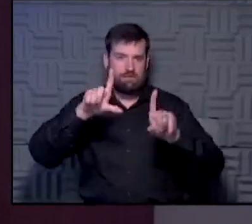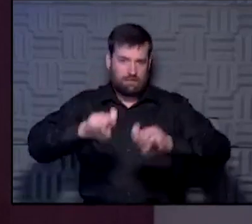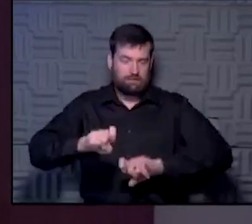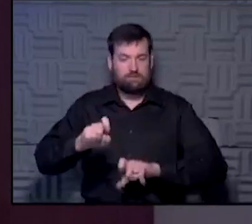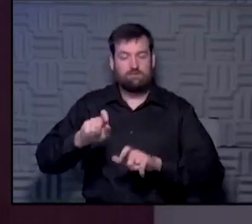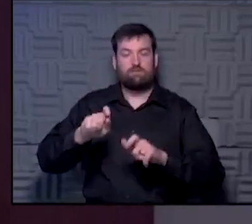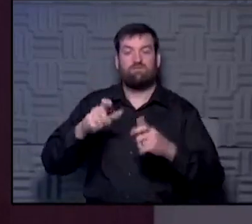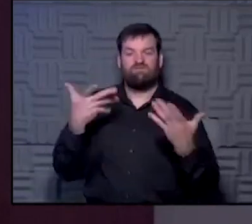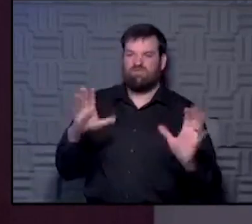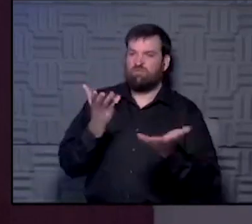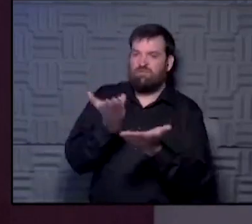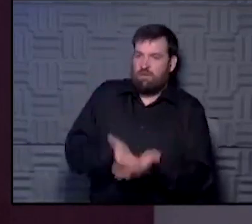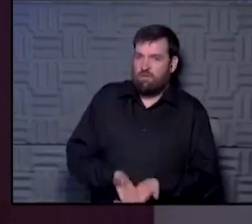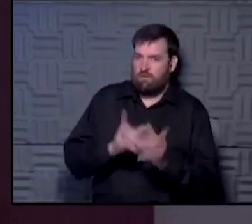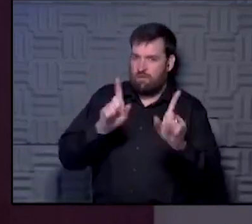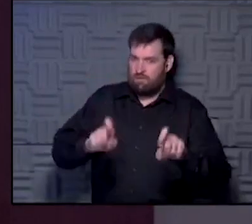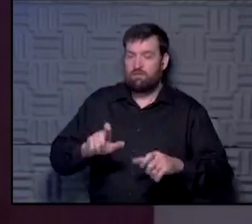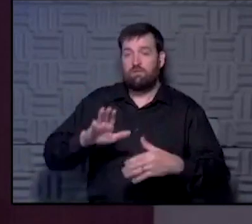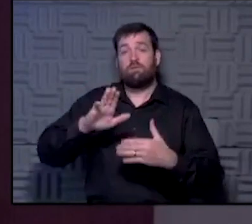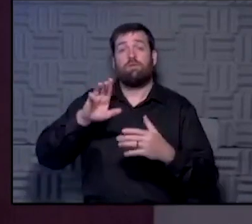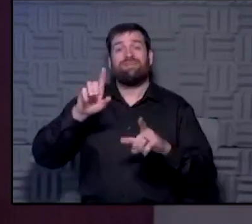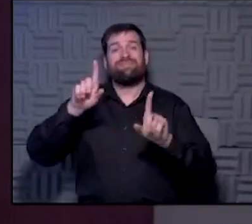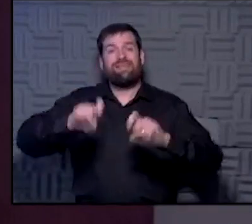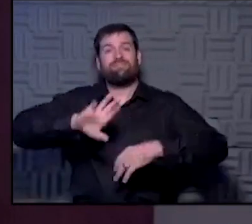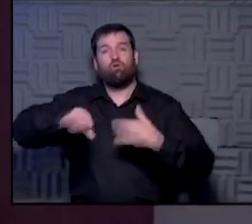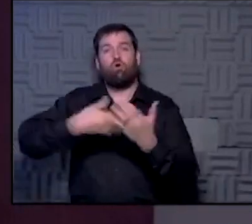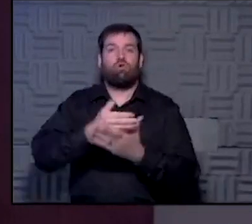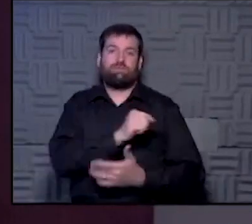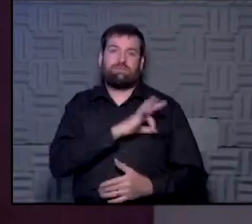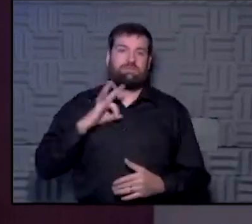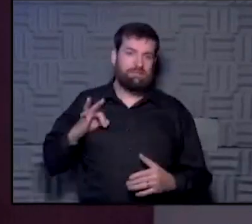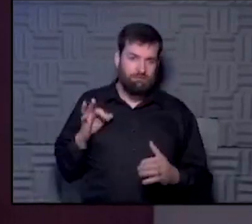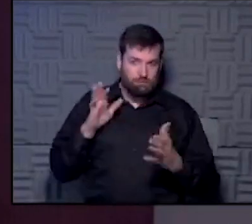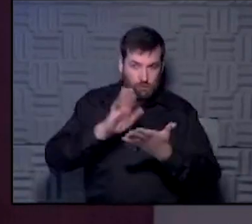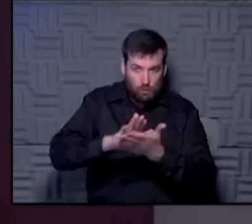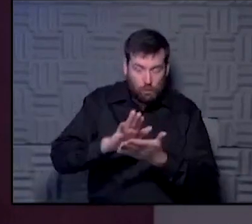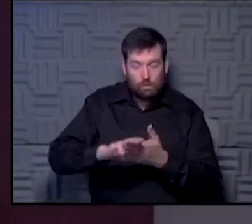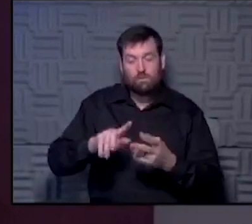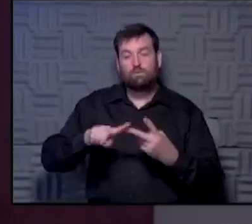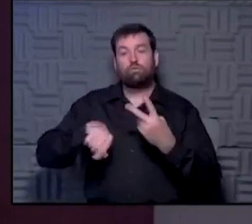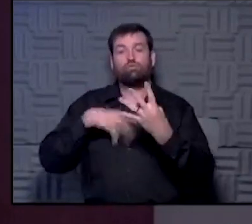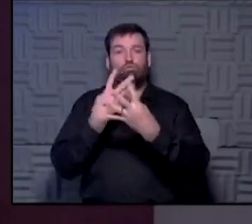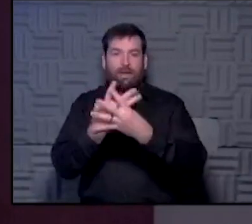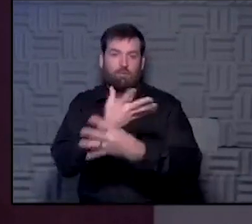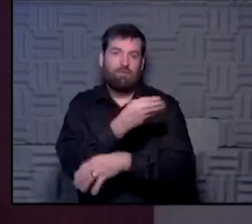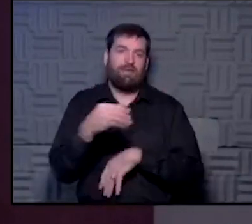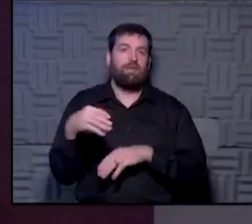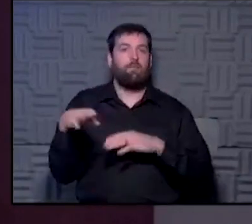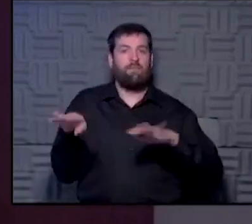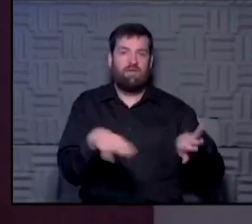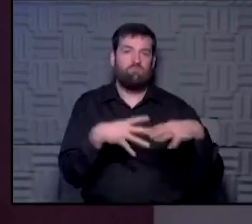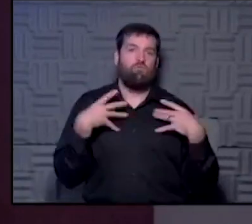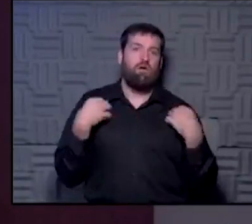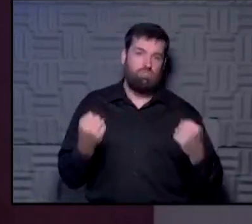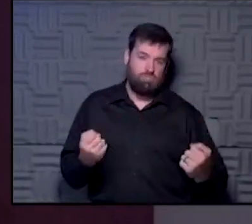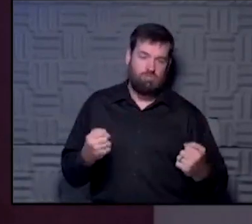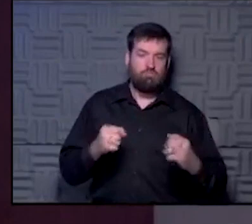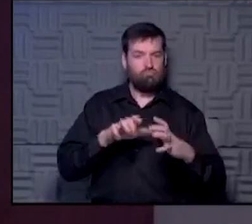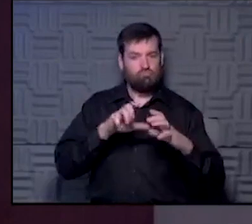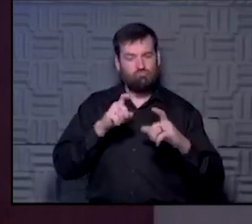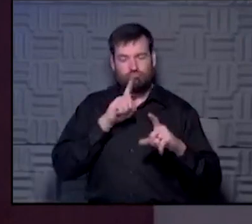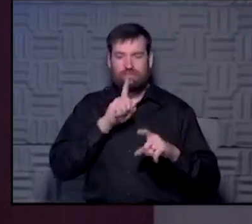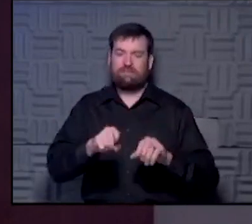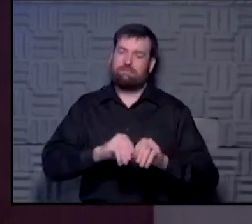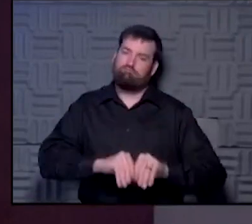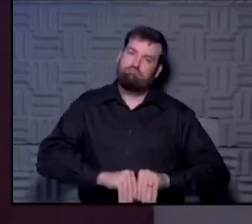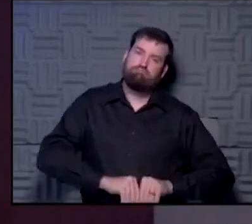to providing testing in person at all schools within our county, as well as within our jail and our behavioral health center. So we're trying to just really push the testing